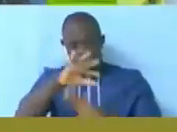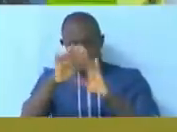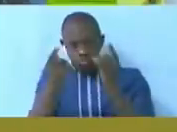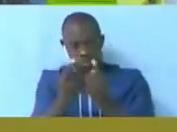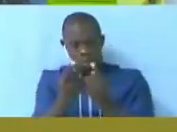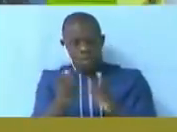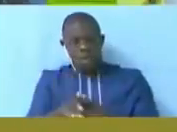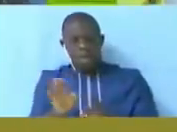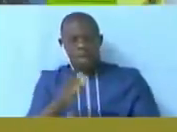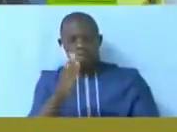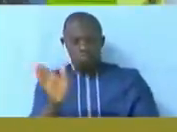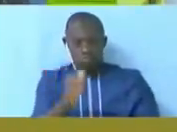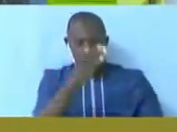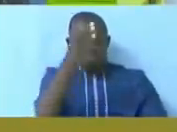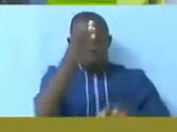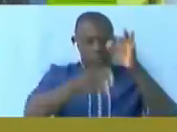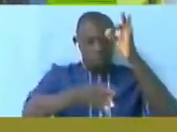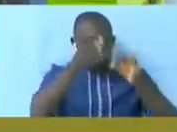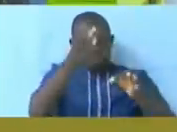They took him to the court.